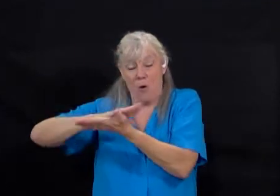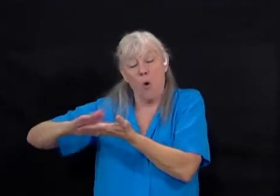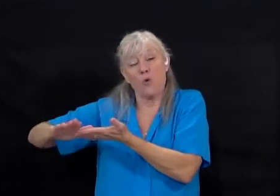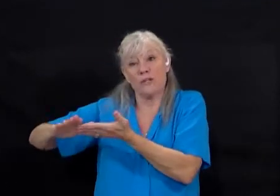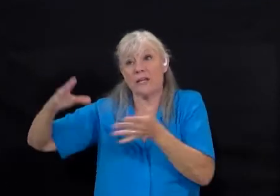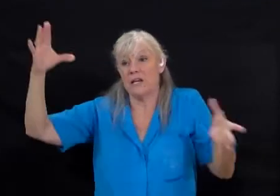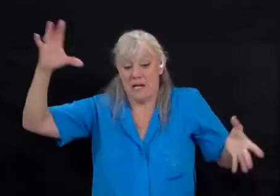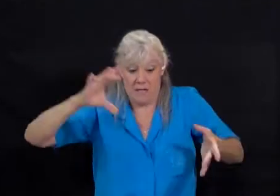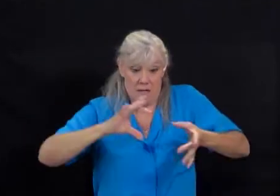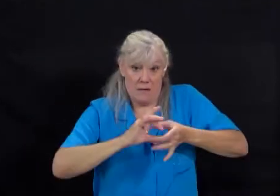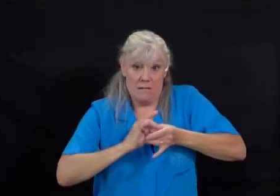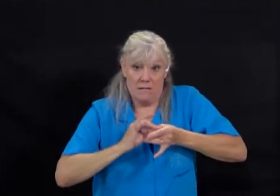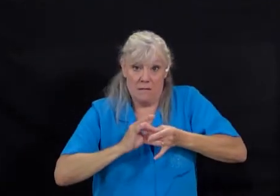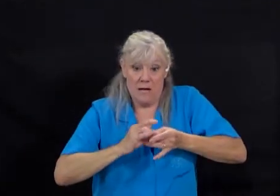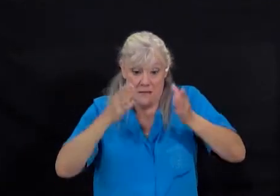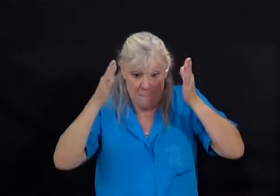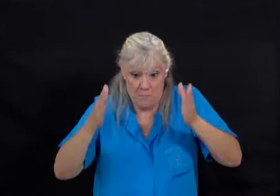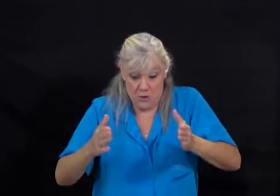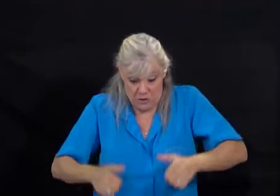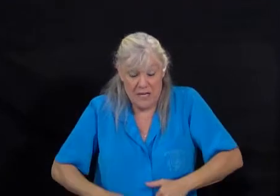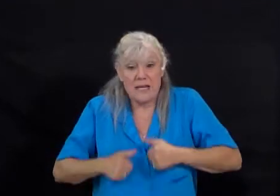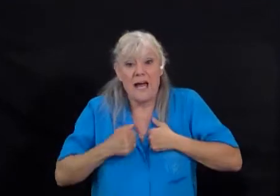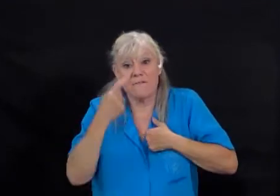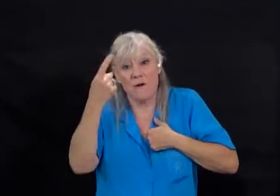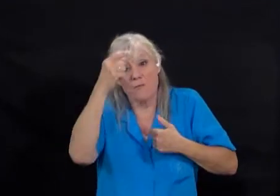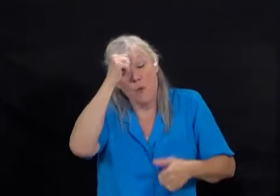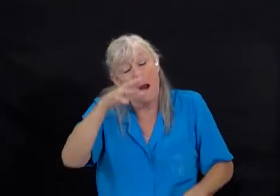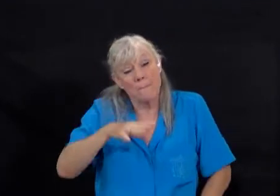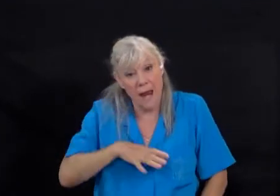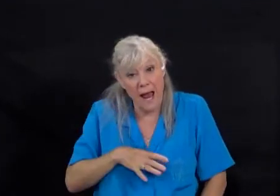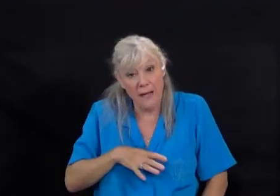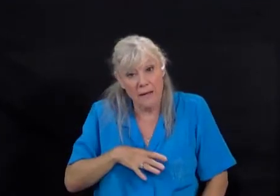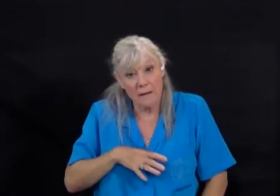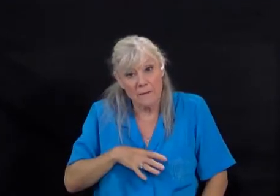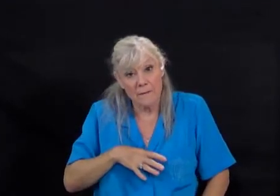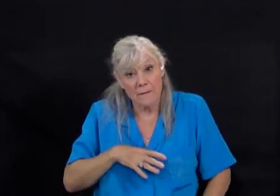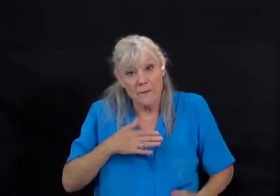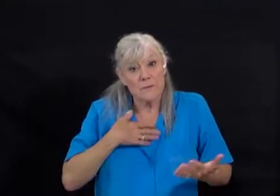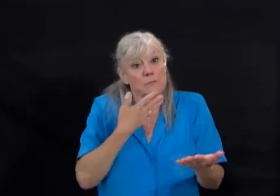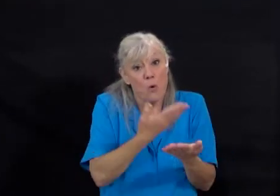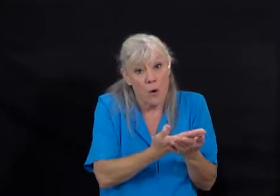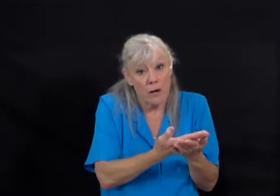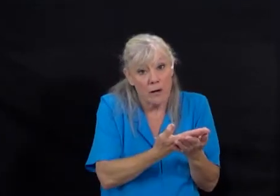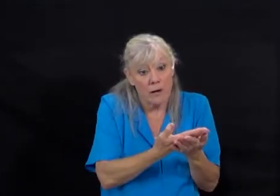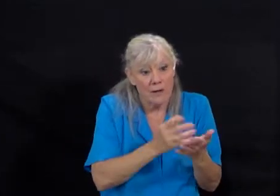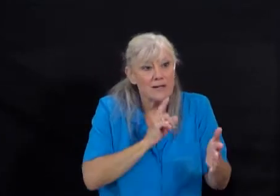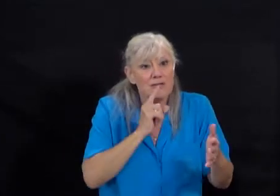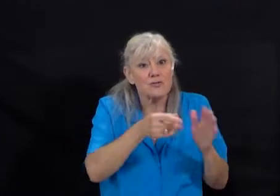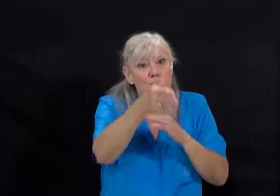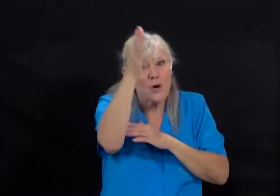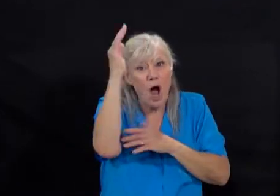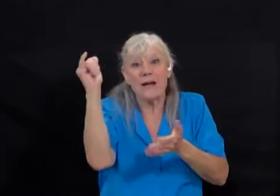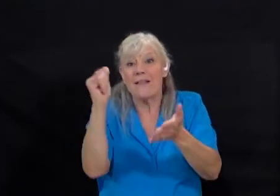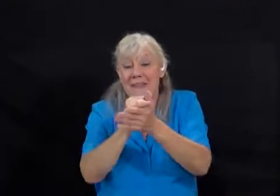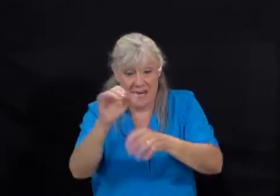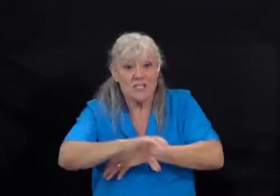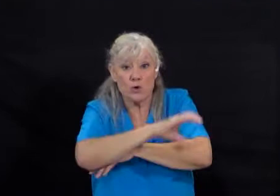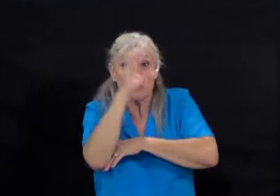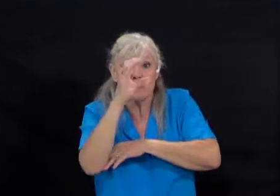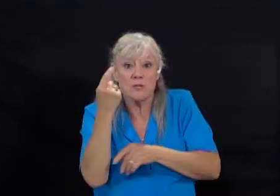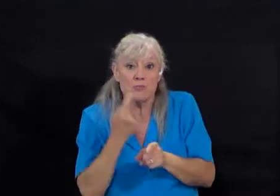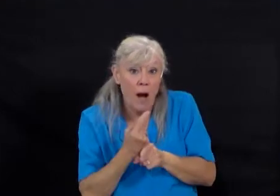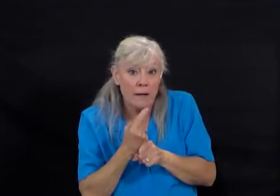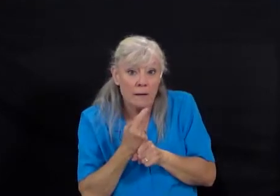and life of one man who is also true God. That is Christmas. At